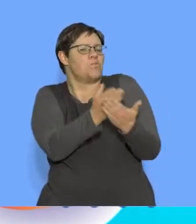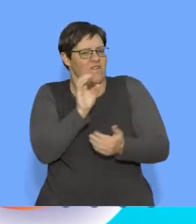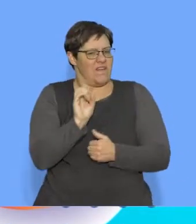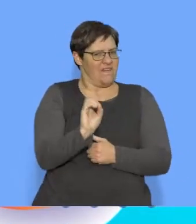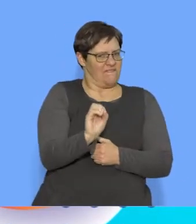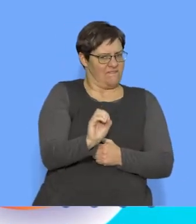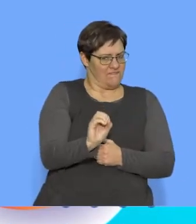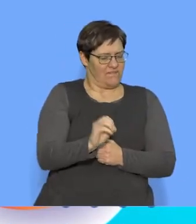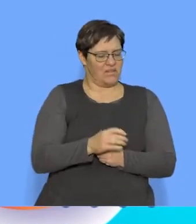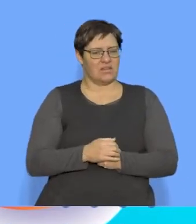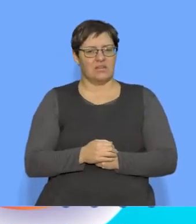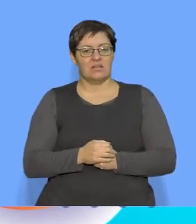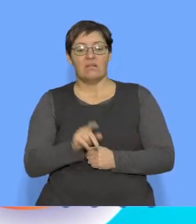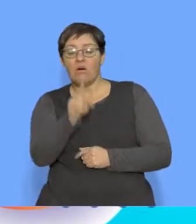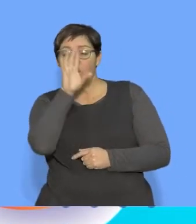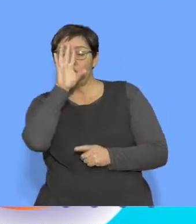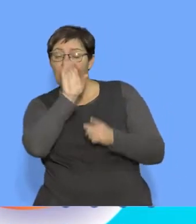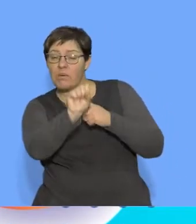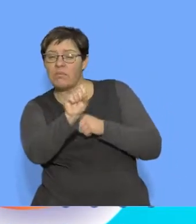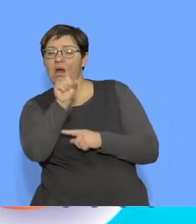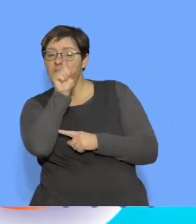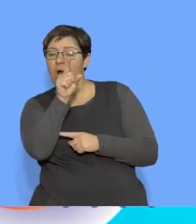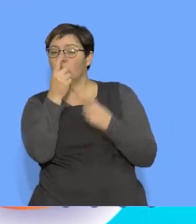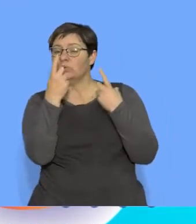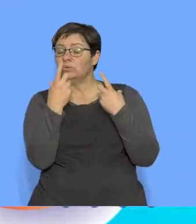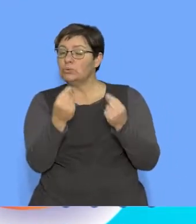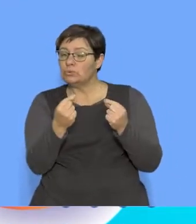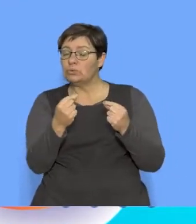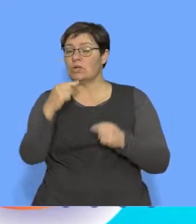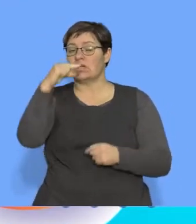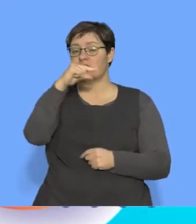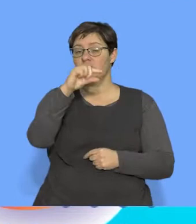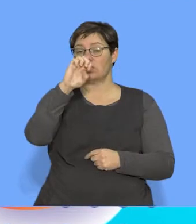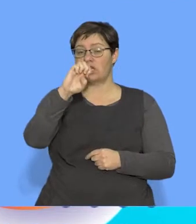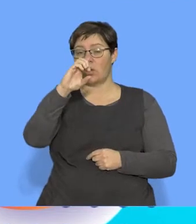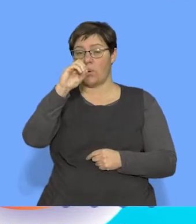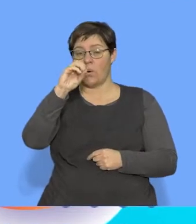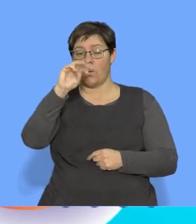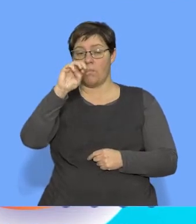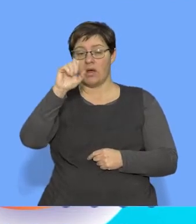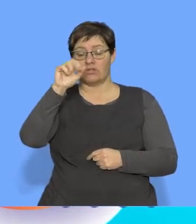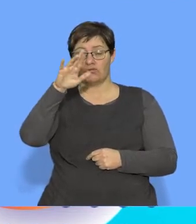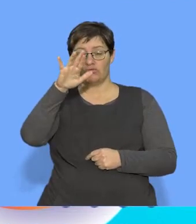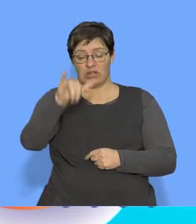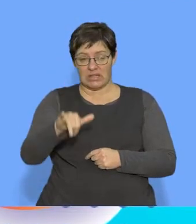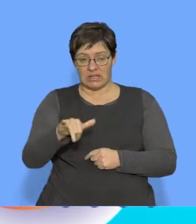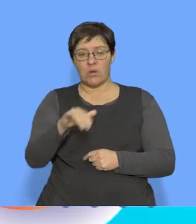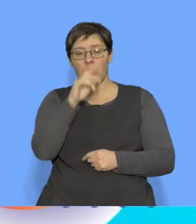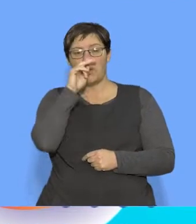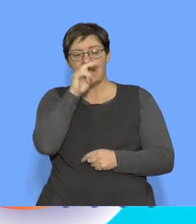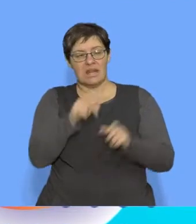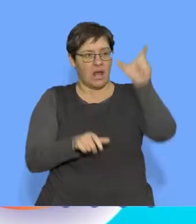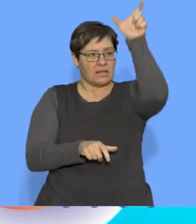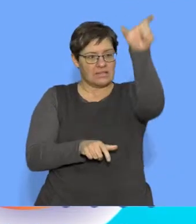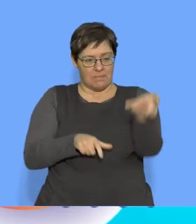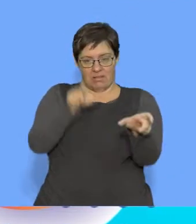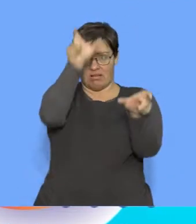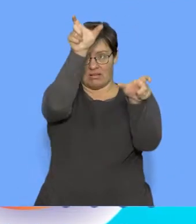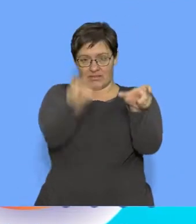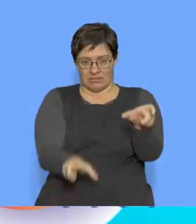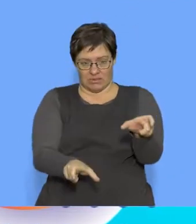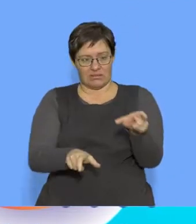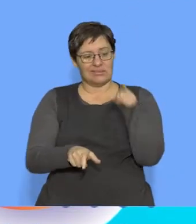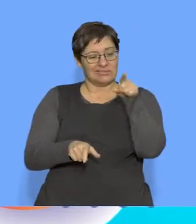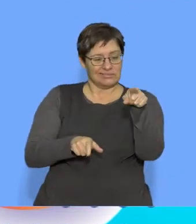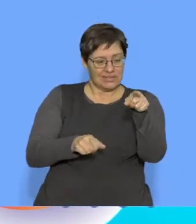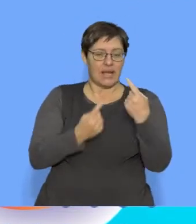remember, guys, whenever you're doing geometry, you always need a two-column table. First column, it is all about